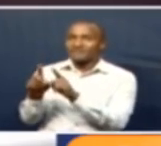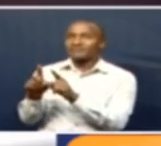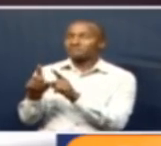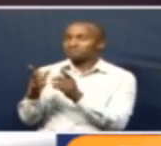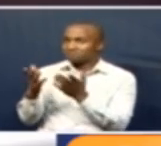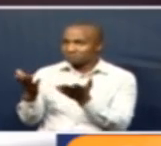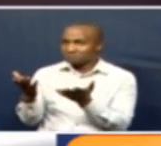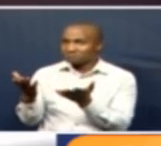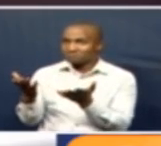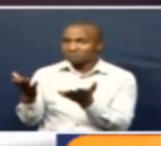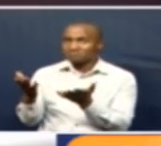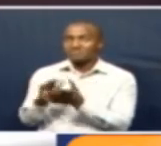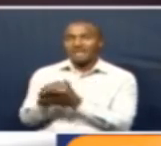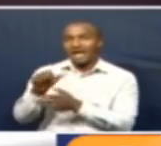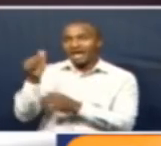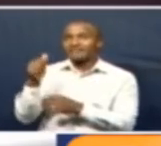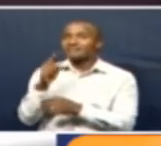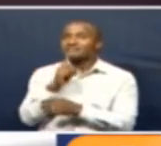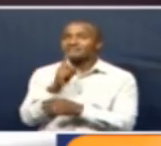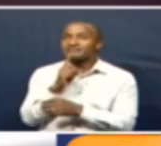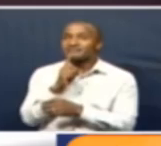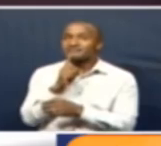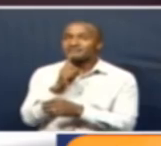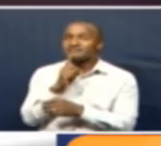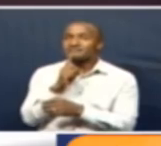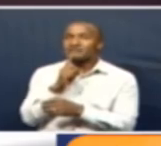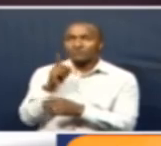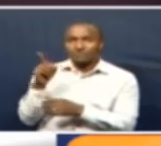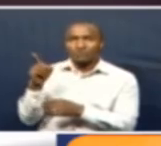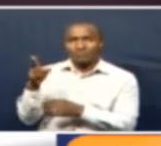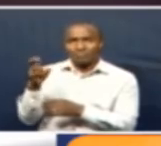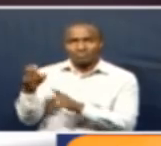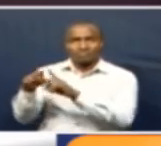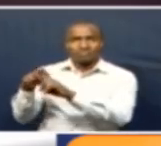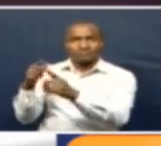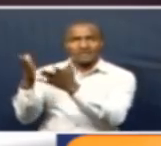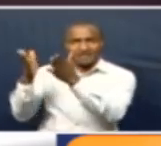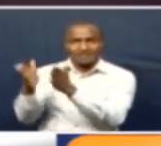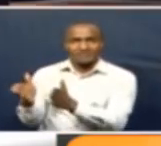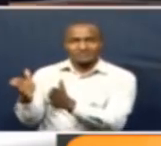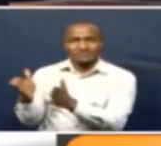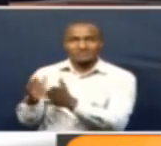crime. Somebody is saying Wanjiru, did you shoot and kill anybody? Uliua?